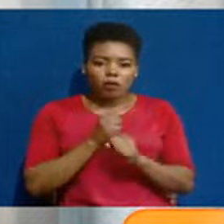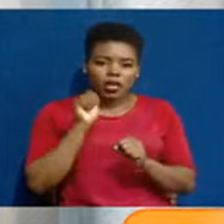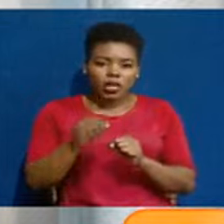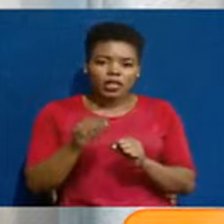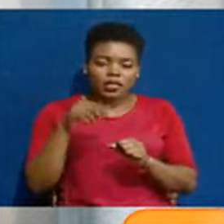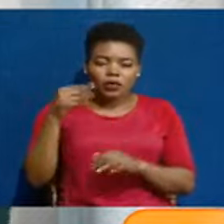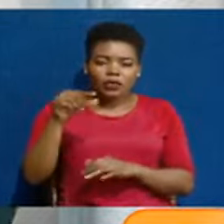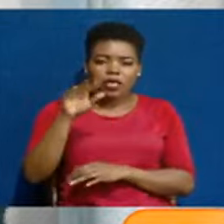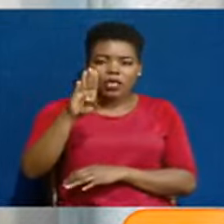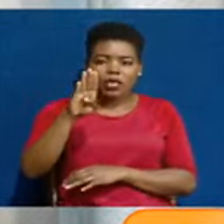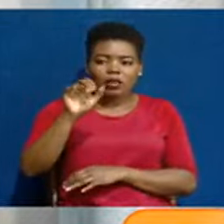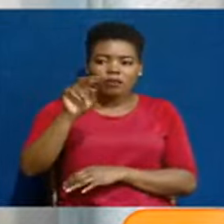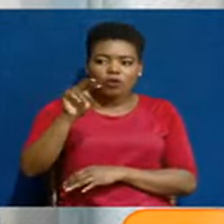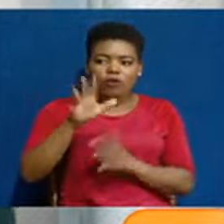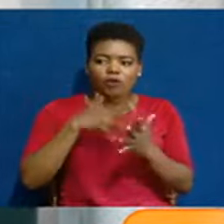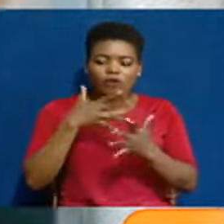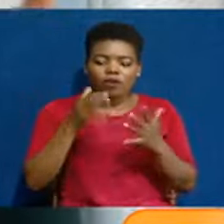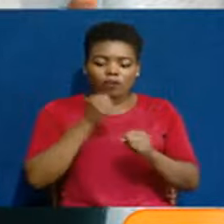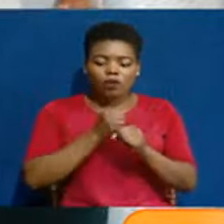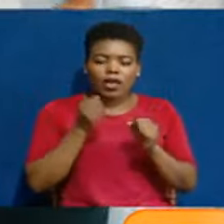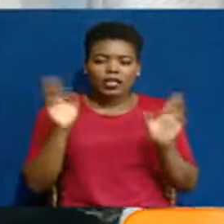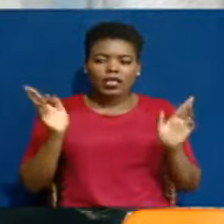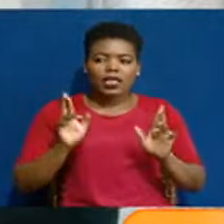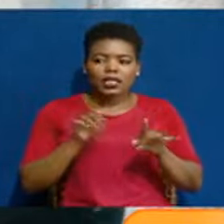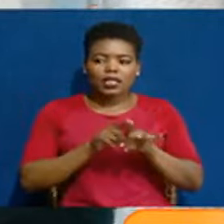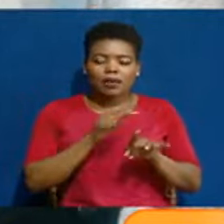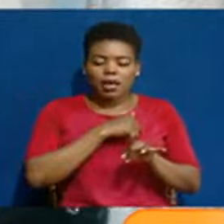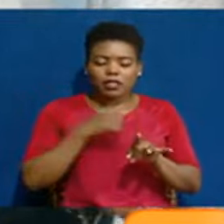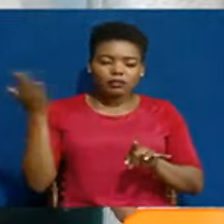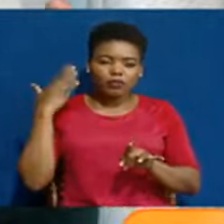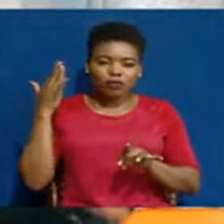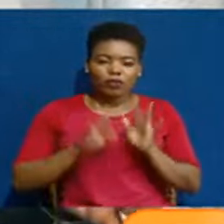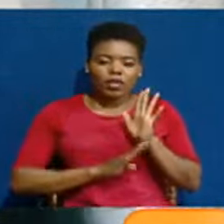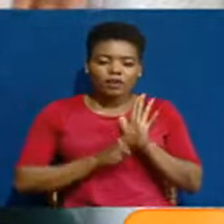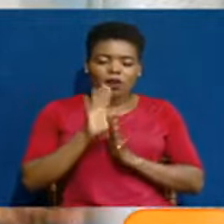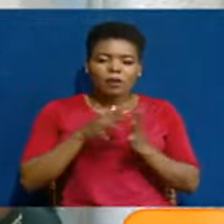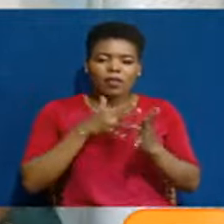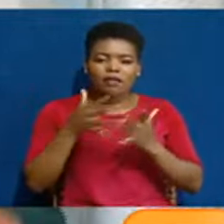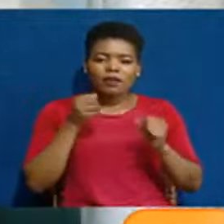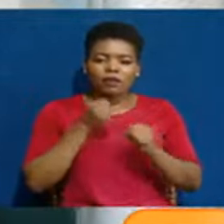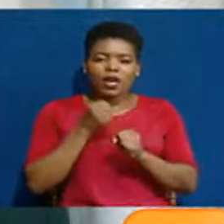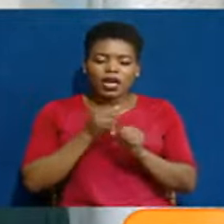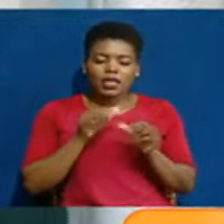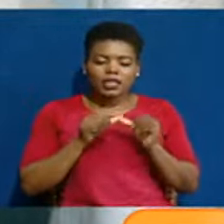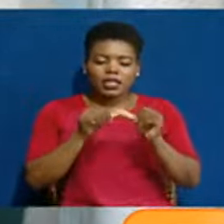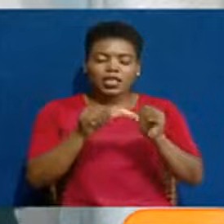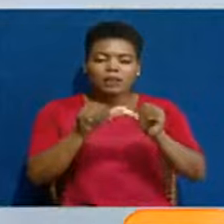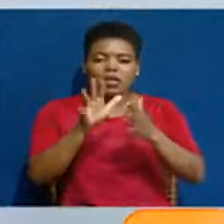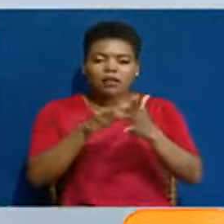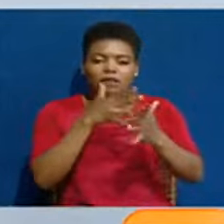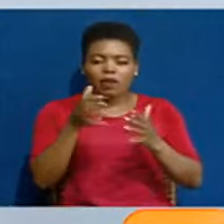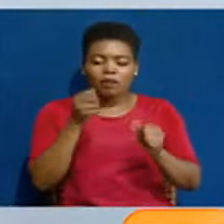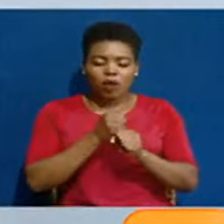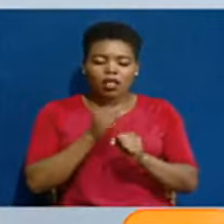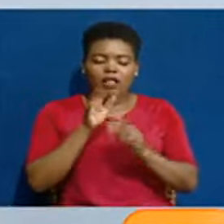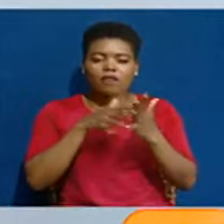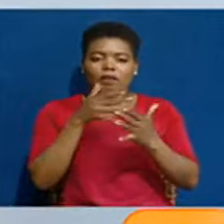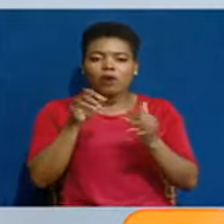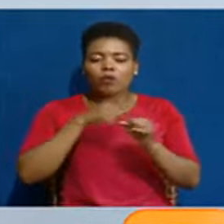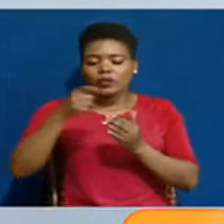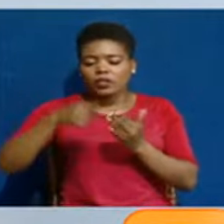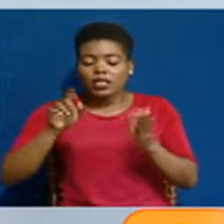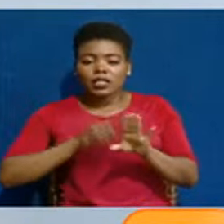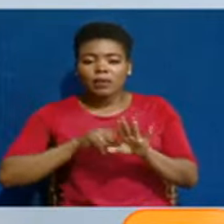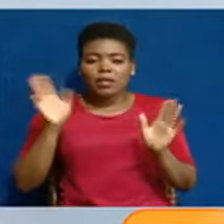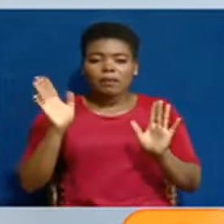green bond framework is there. Just the same way we developed the sustainability linked loan framework, the frameworks are in place. When the business is